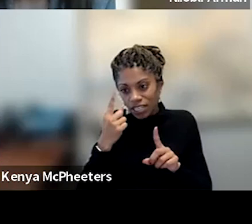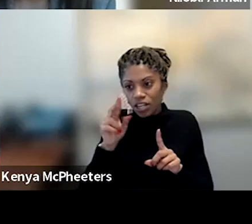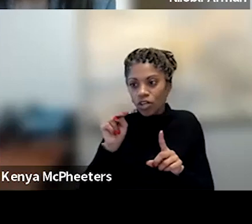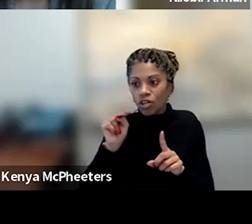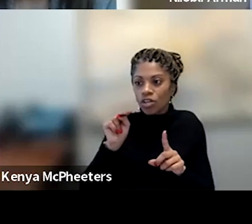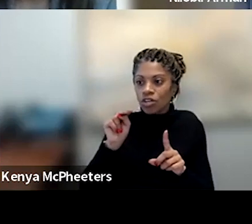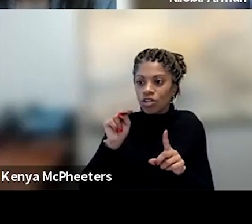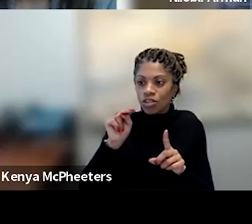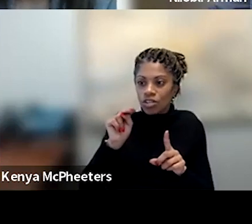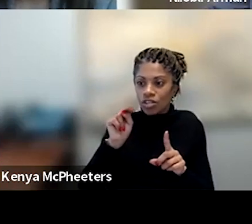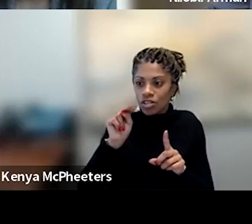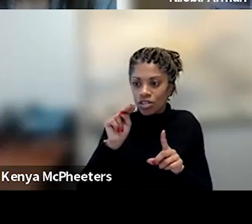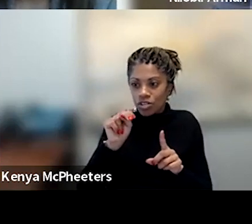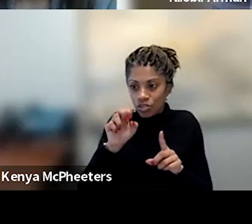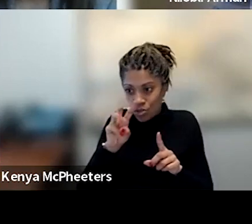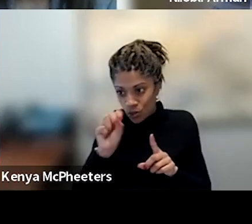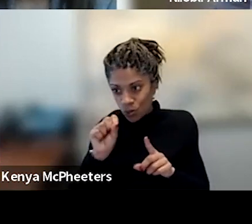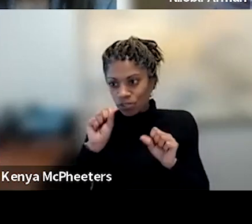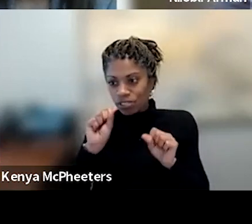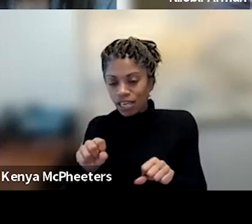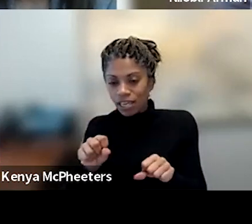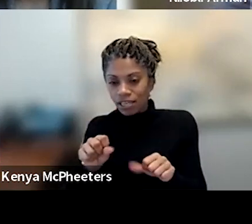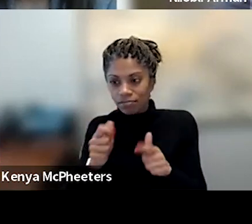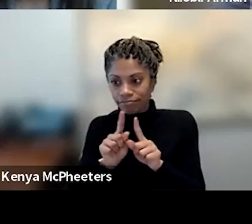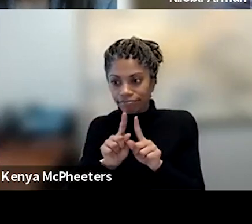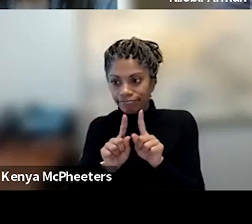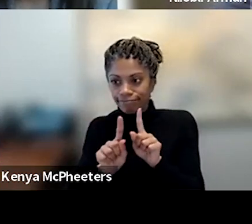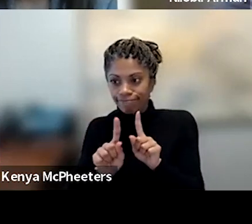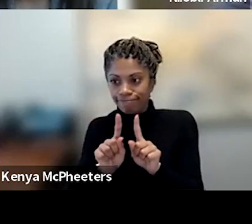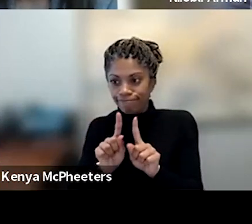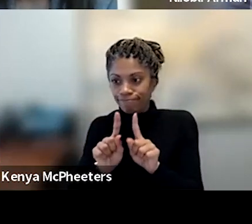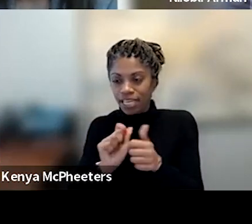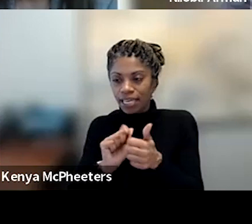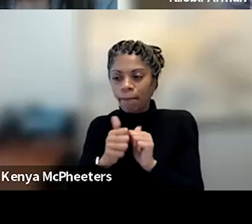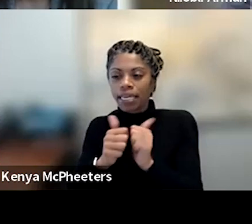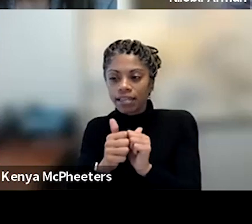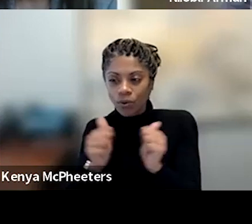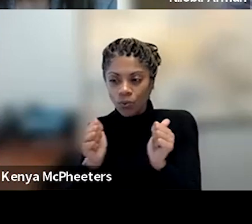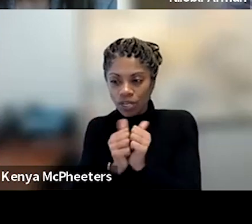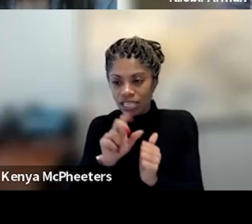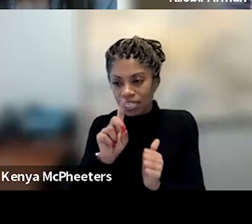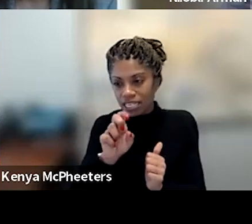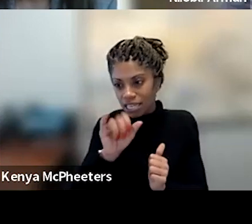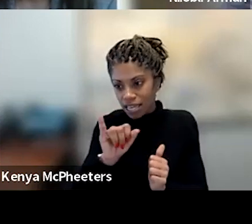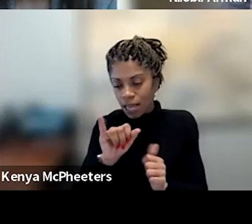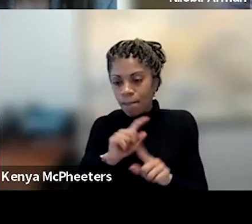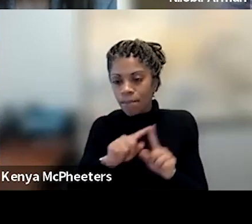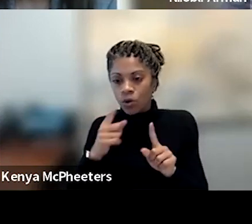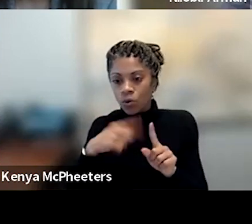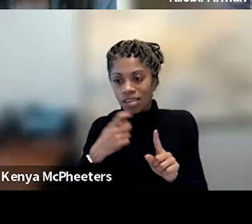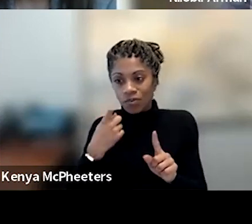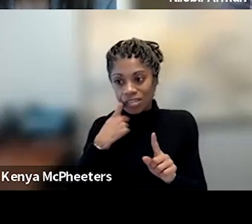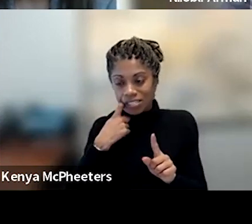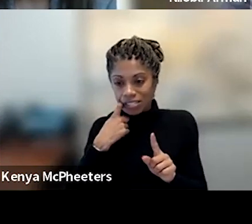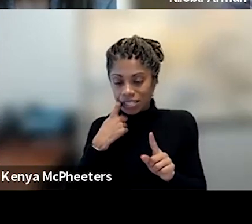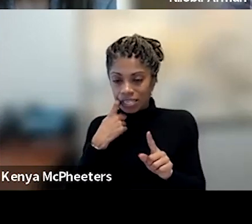people get distracted. And so what we've done is we recently hired a VP